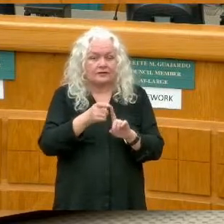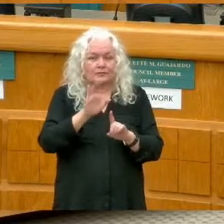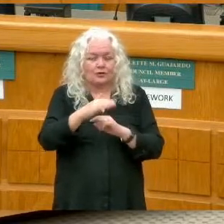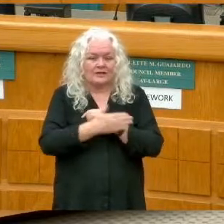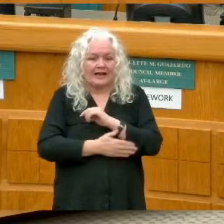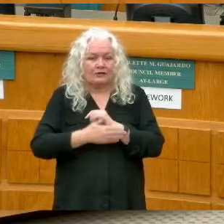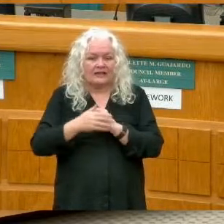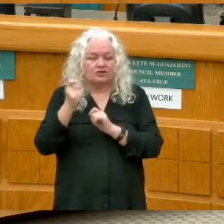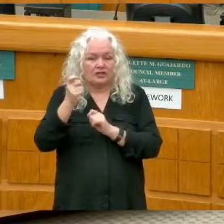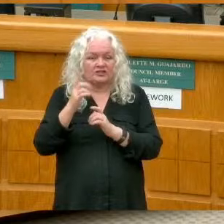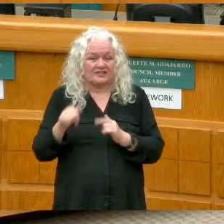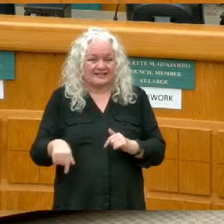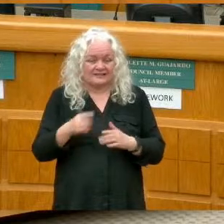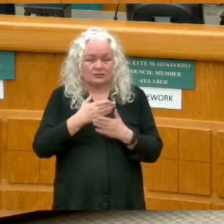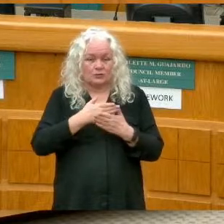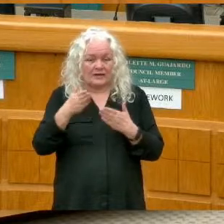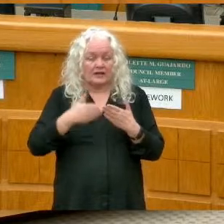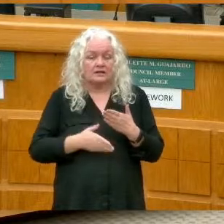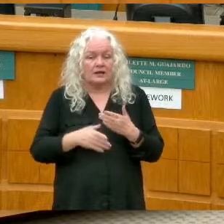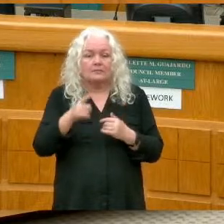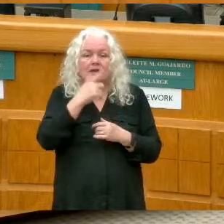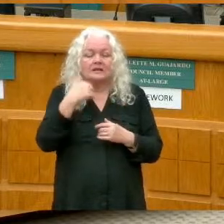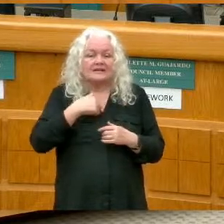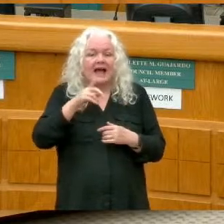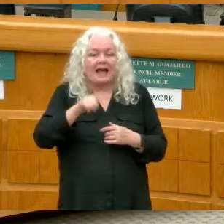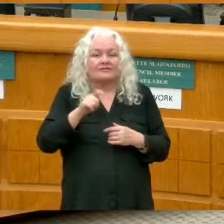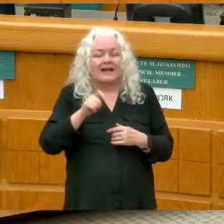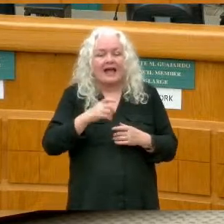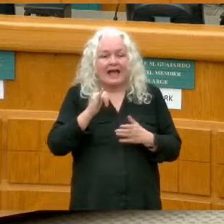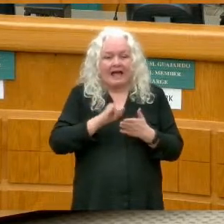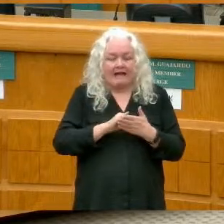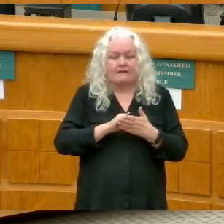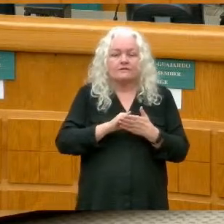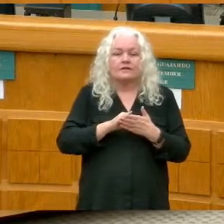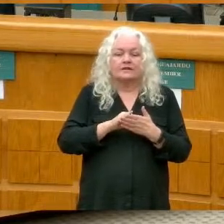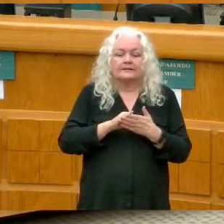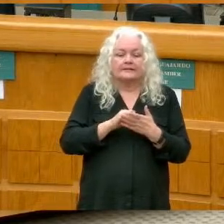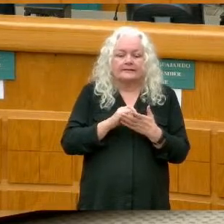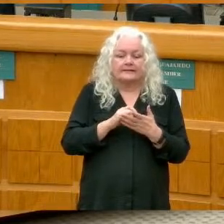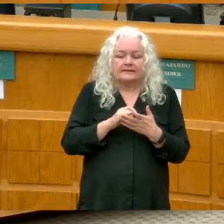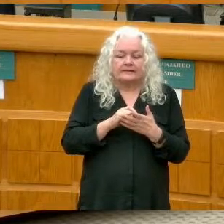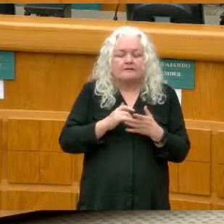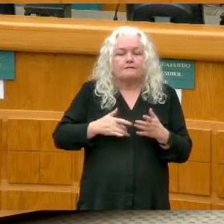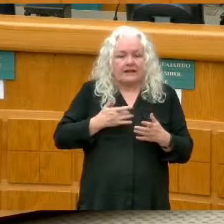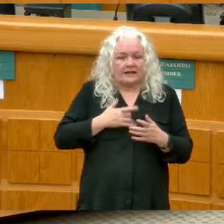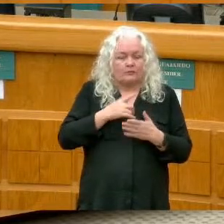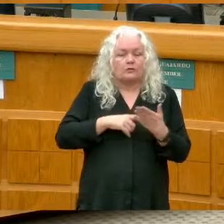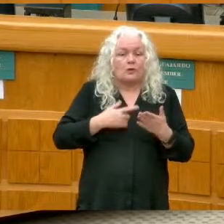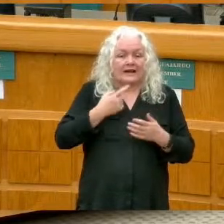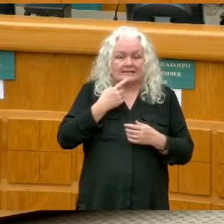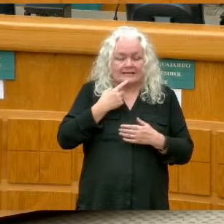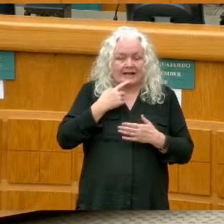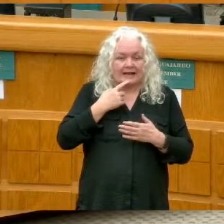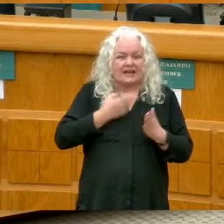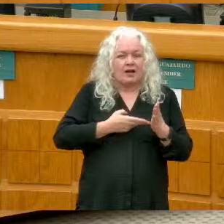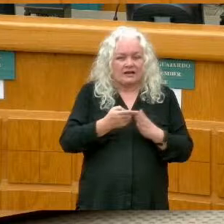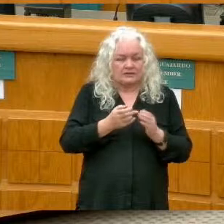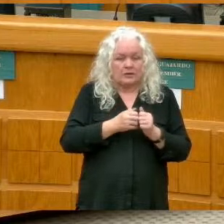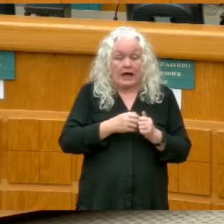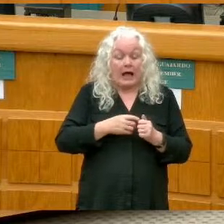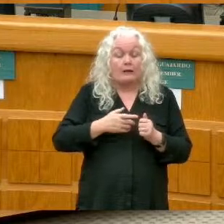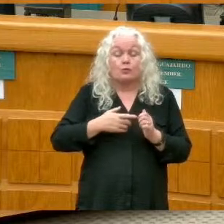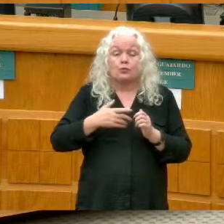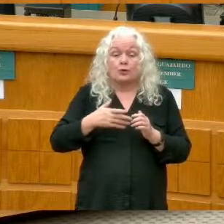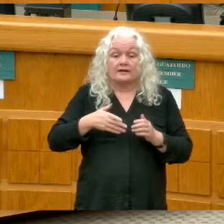county judge this weekend because I have to have integrity with what I say. And what I said was that I would let the